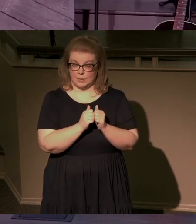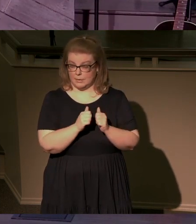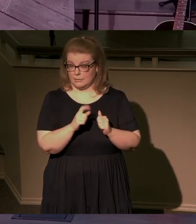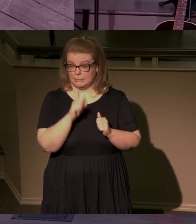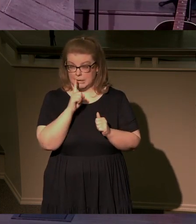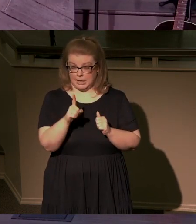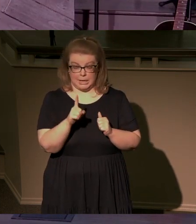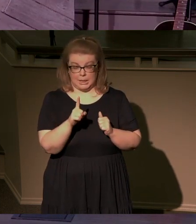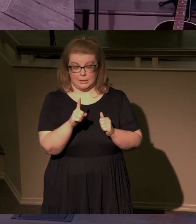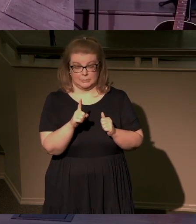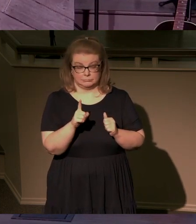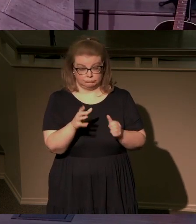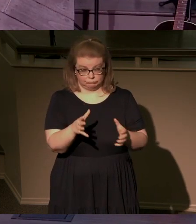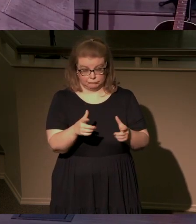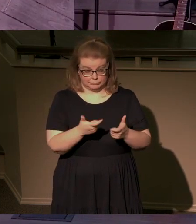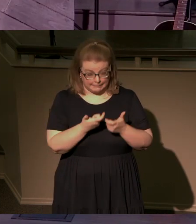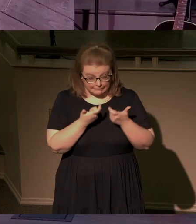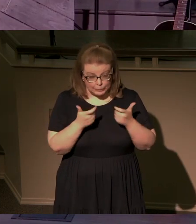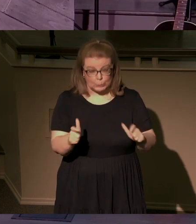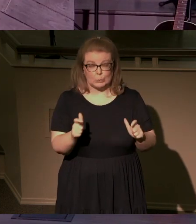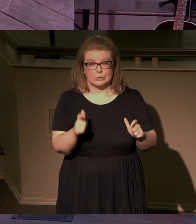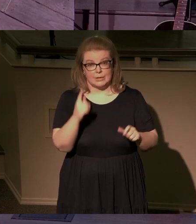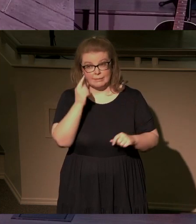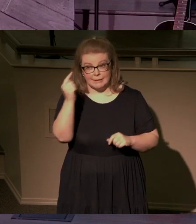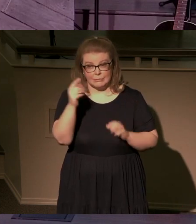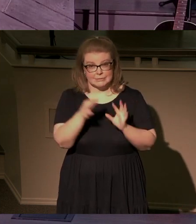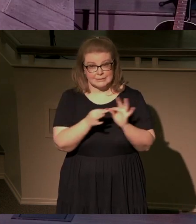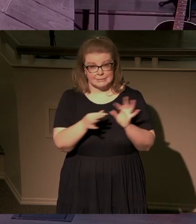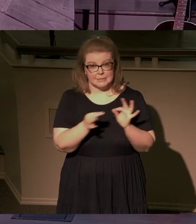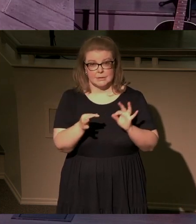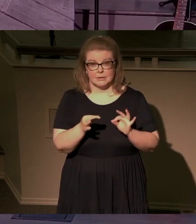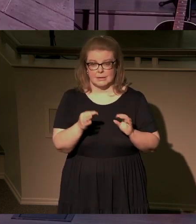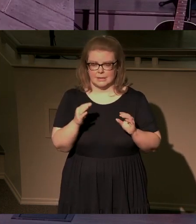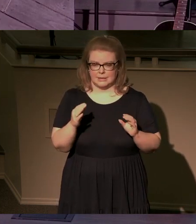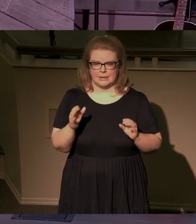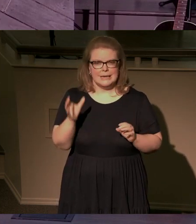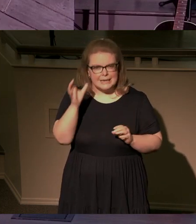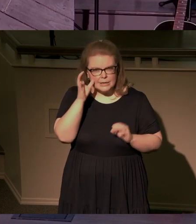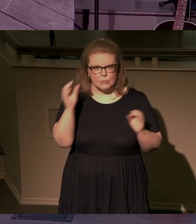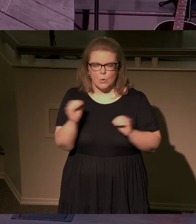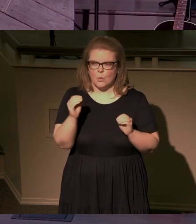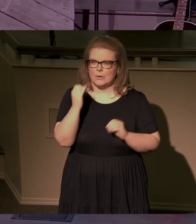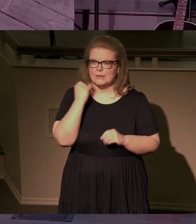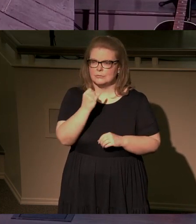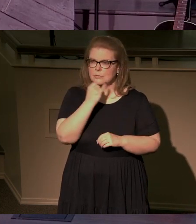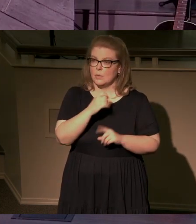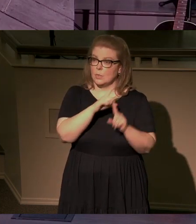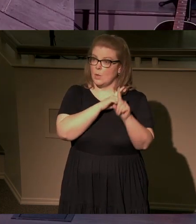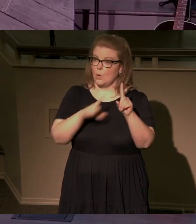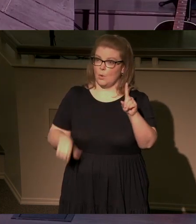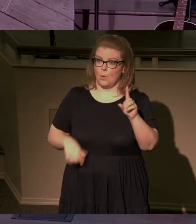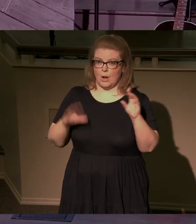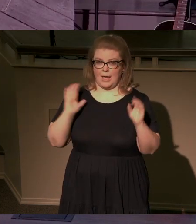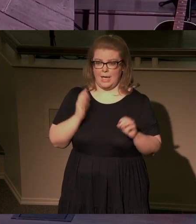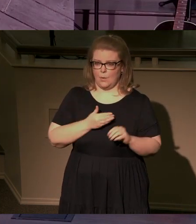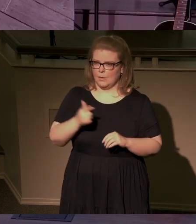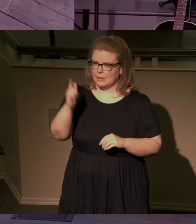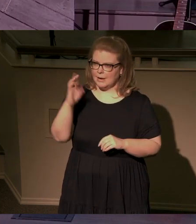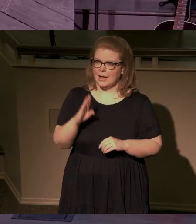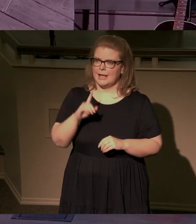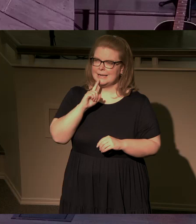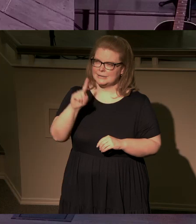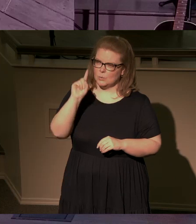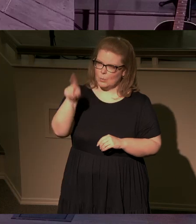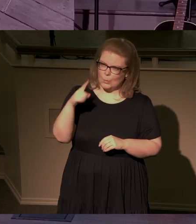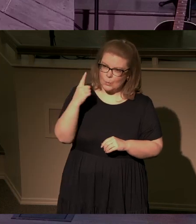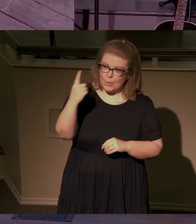theological statement. Hear, O Israel, the Lord our God, the Lord is one, or the Lord is one Lord.